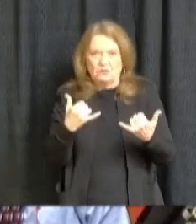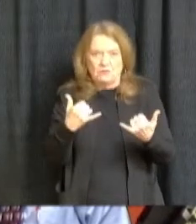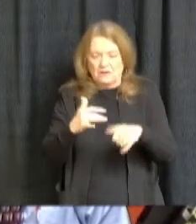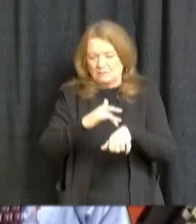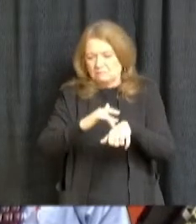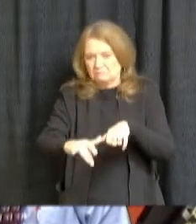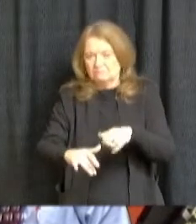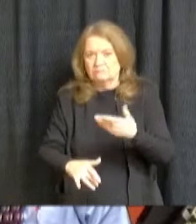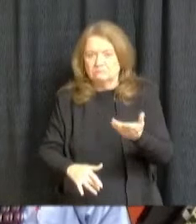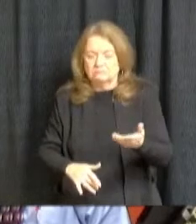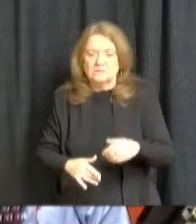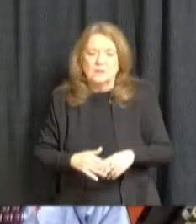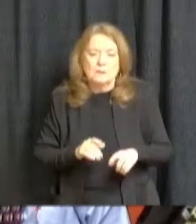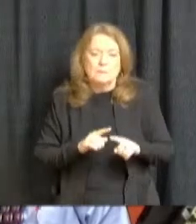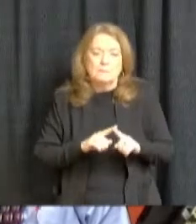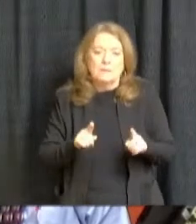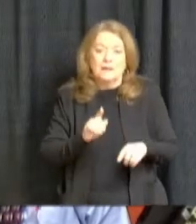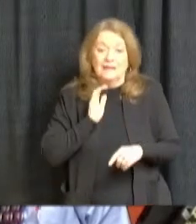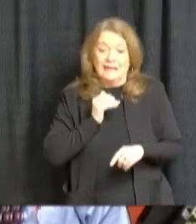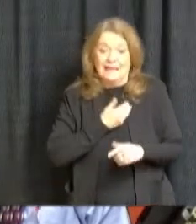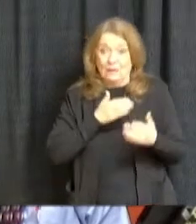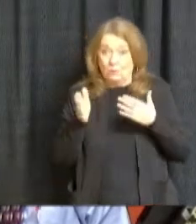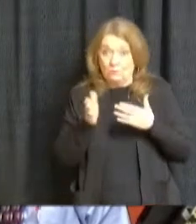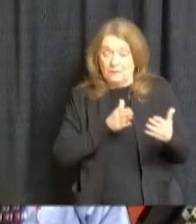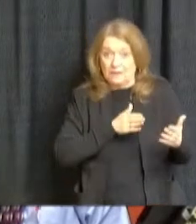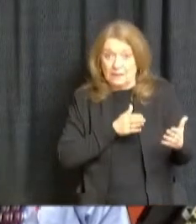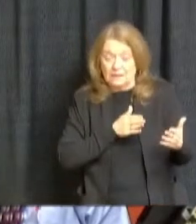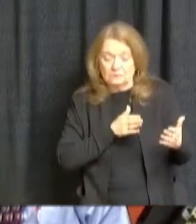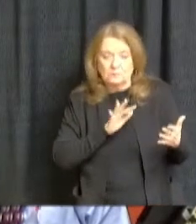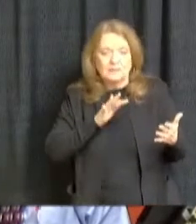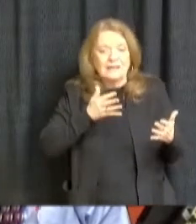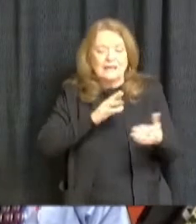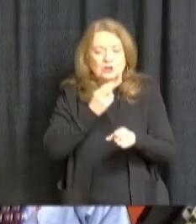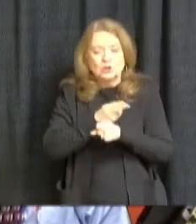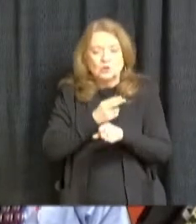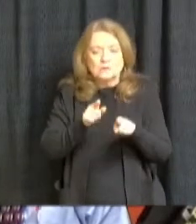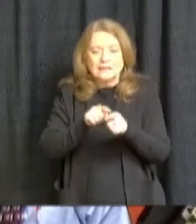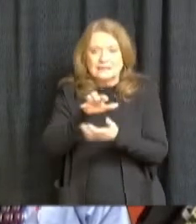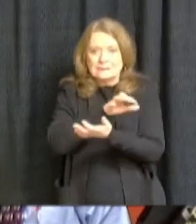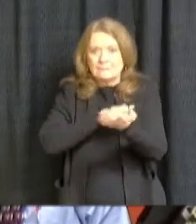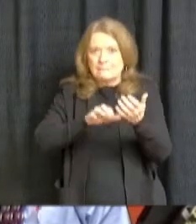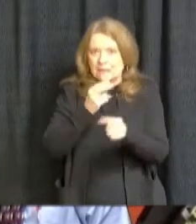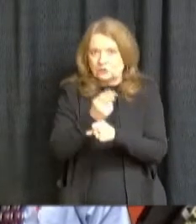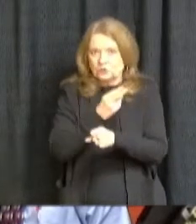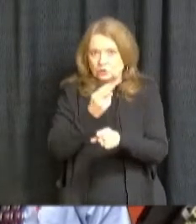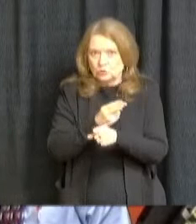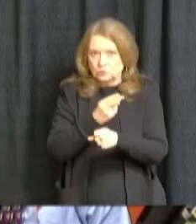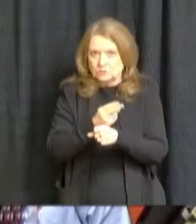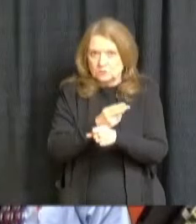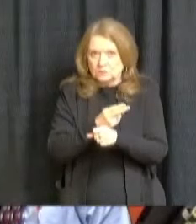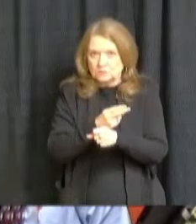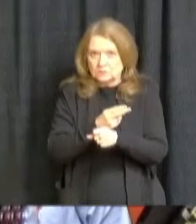plan is there. But our plan would be to kind of use it as a mixed use.